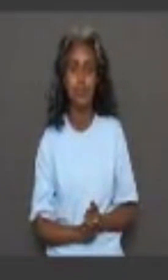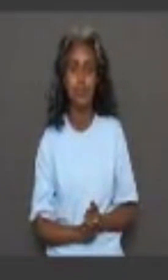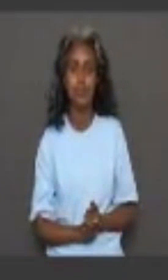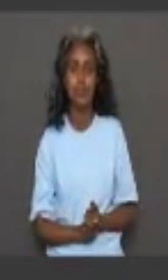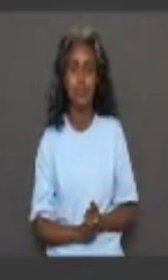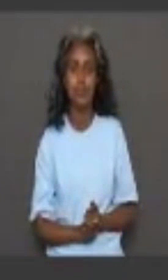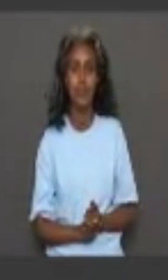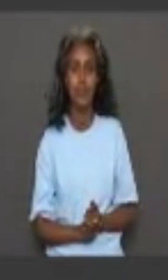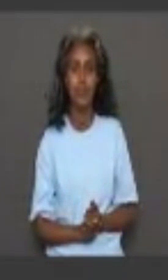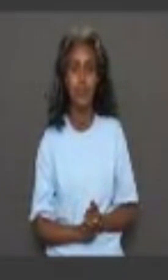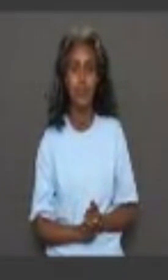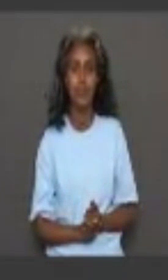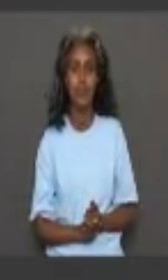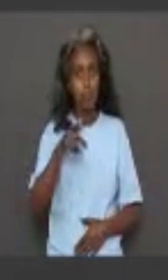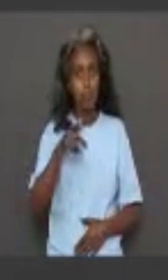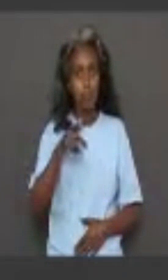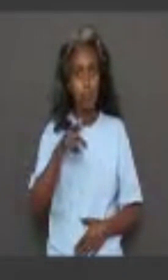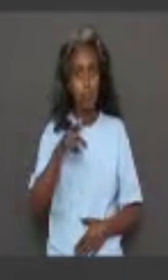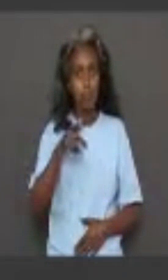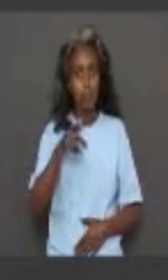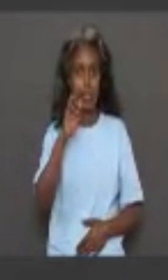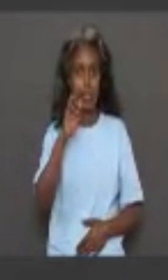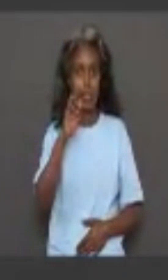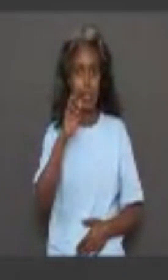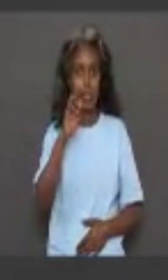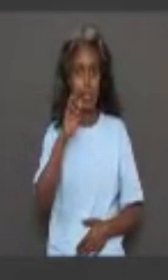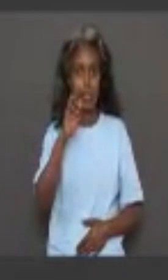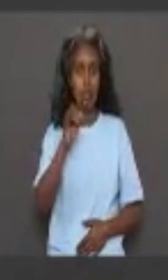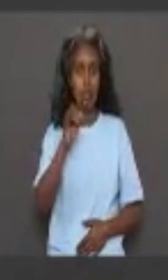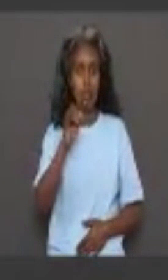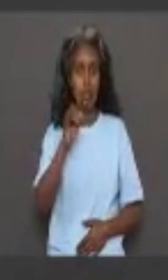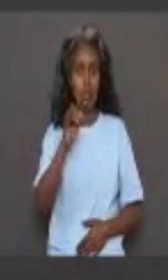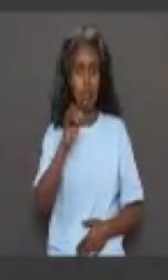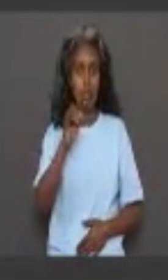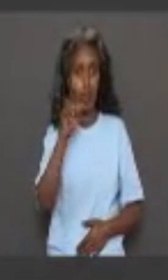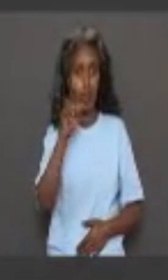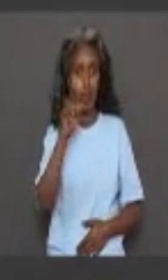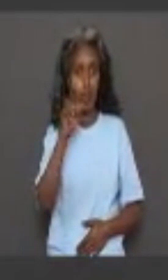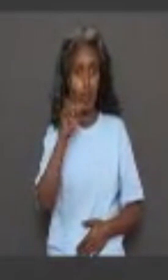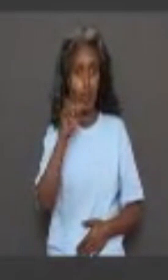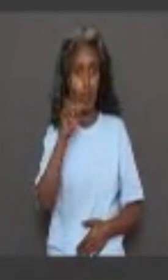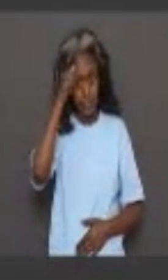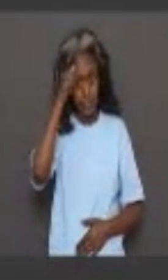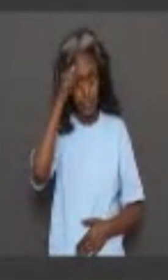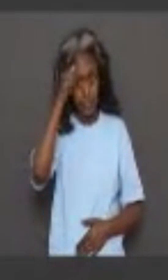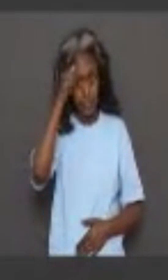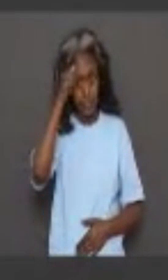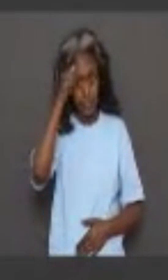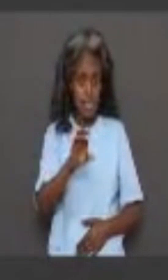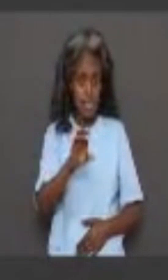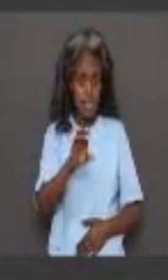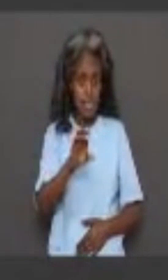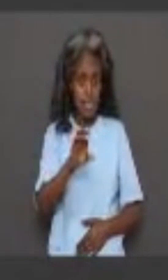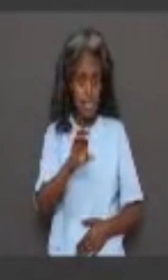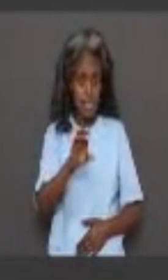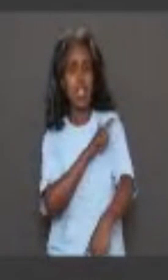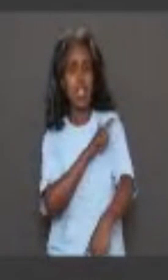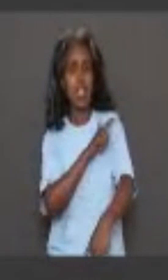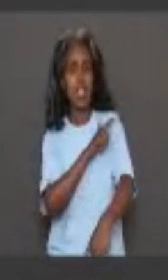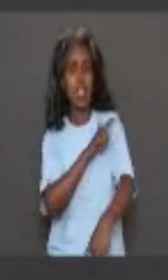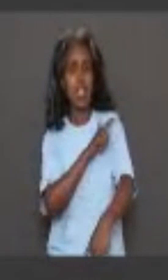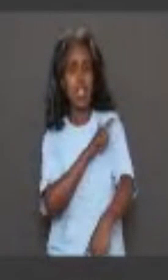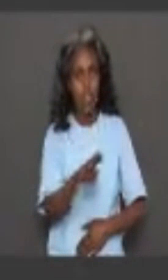The Pythagorean theorem tells us that C has a length of the